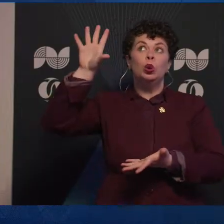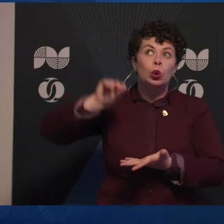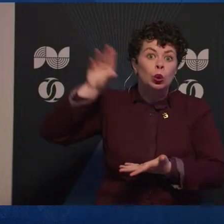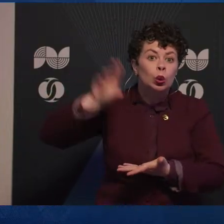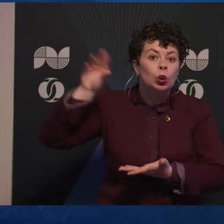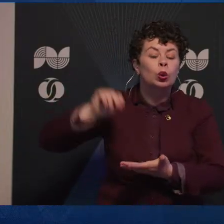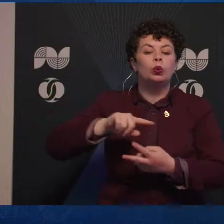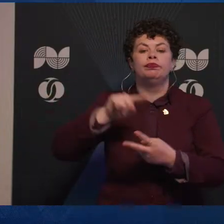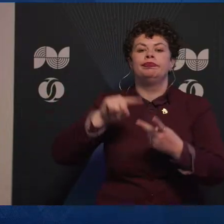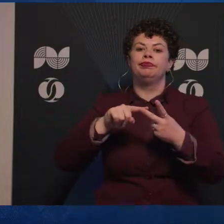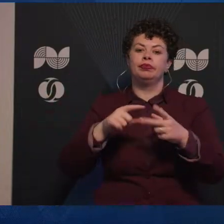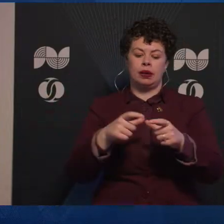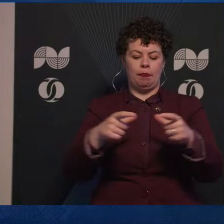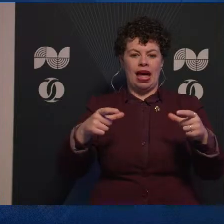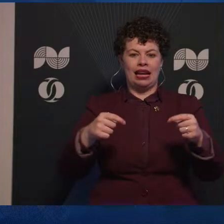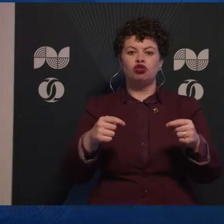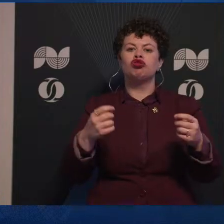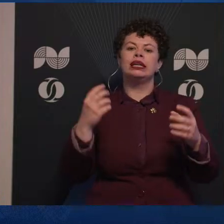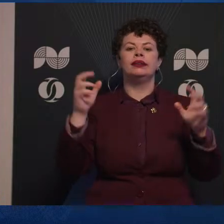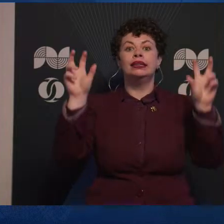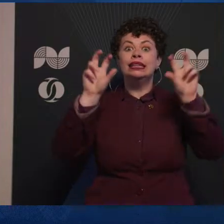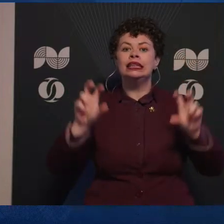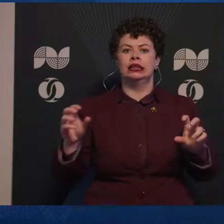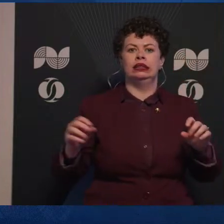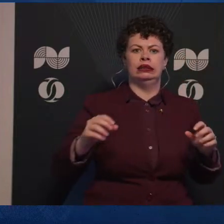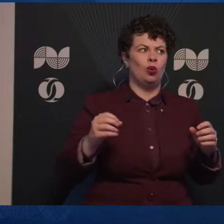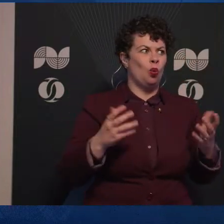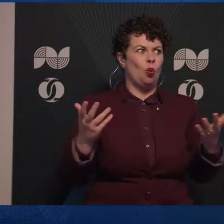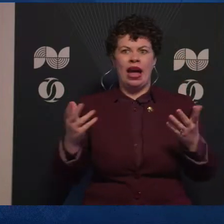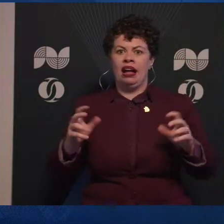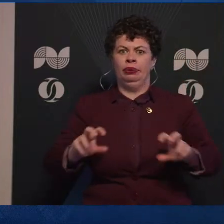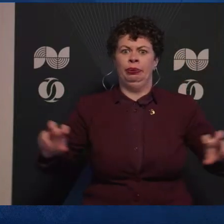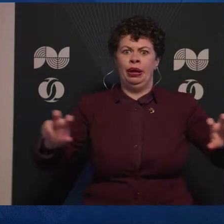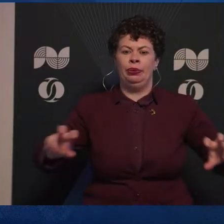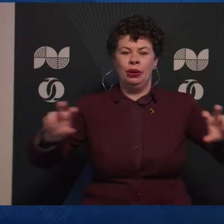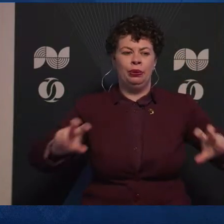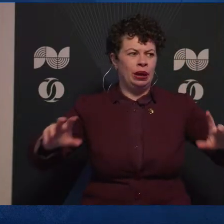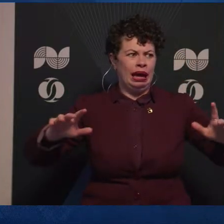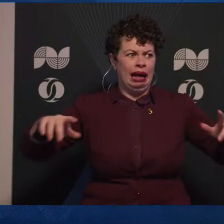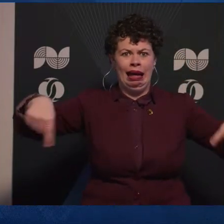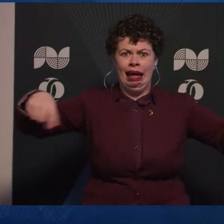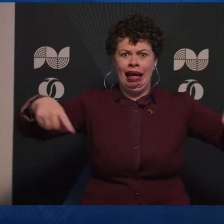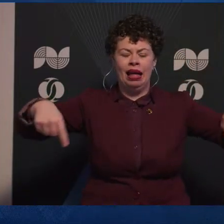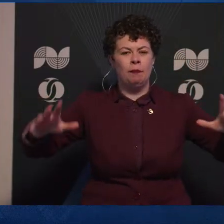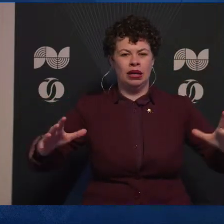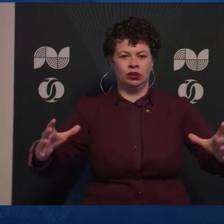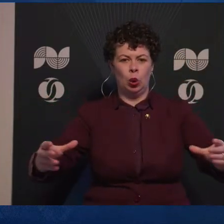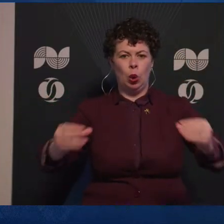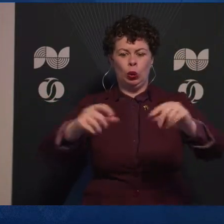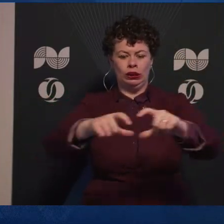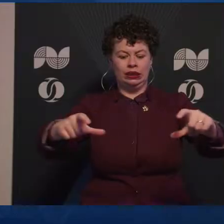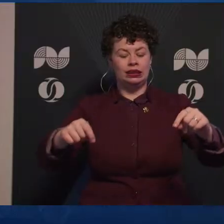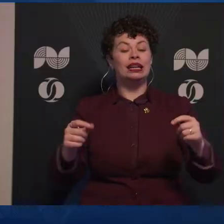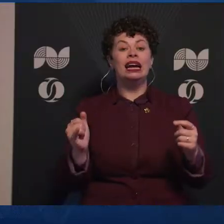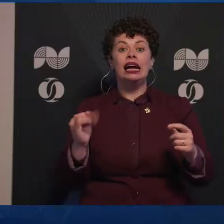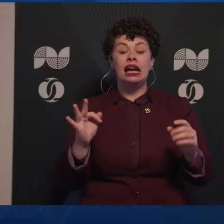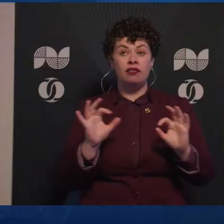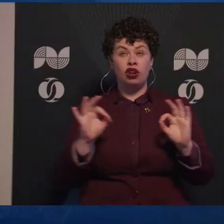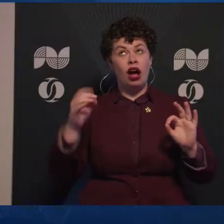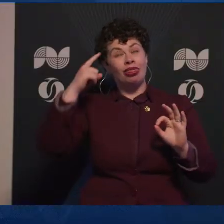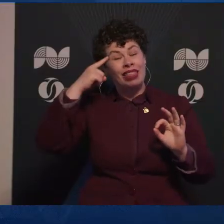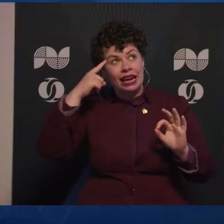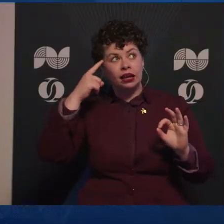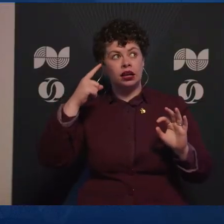any of these, without a proactive approach, these technologies would not